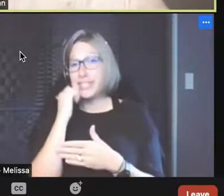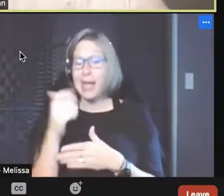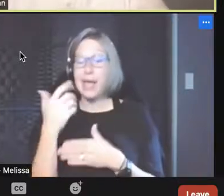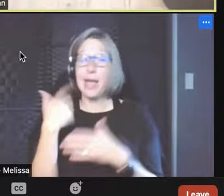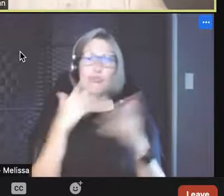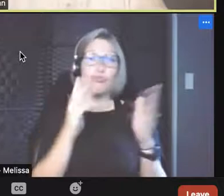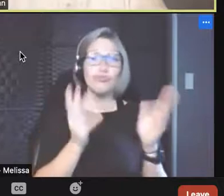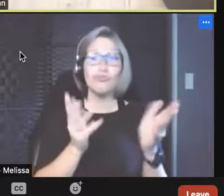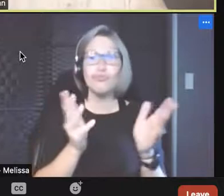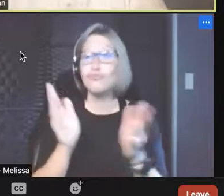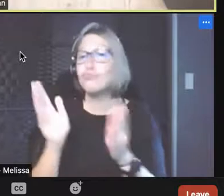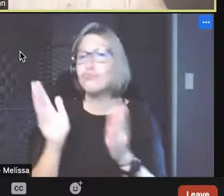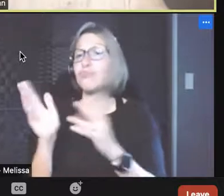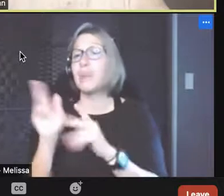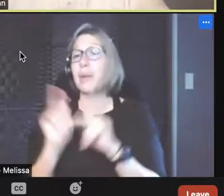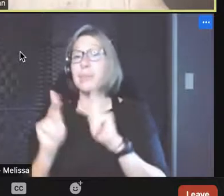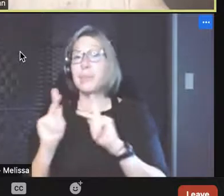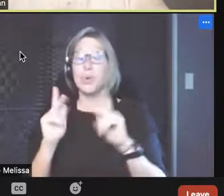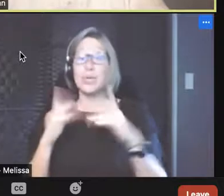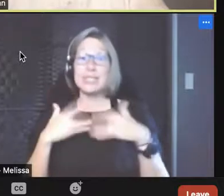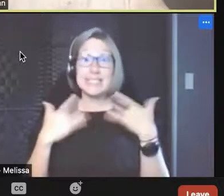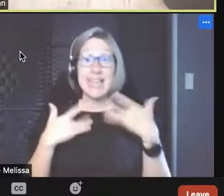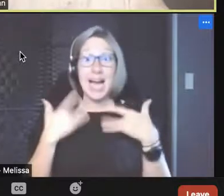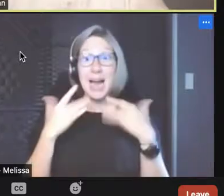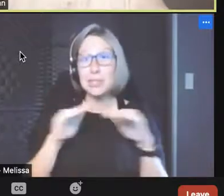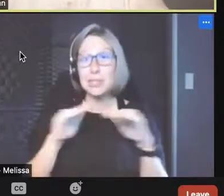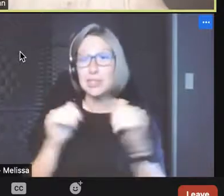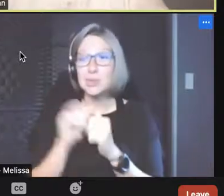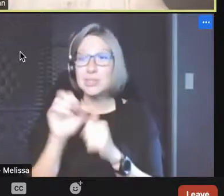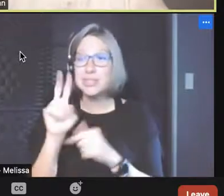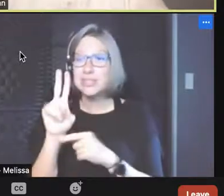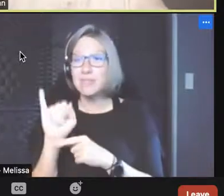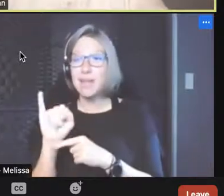who are excited about children with CVI. I get to challenge